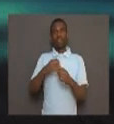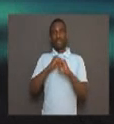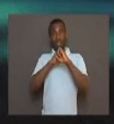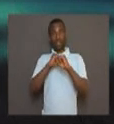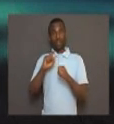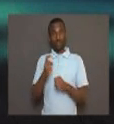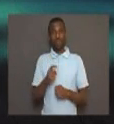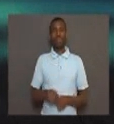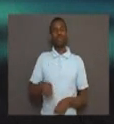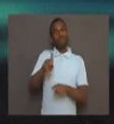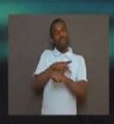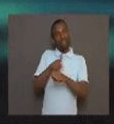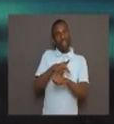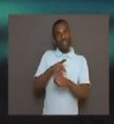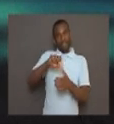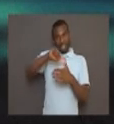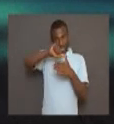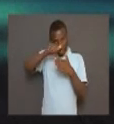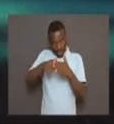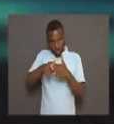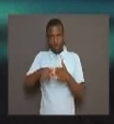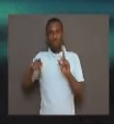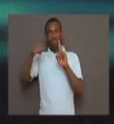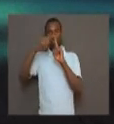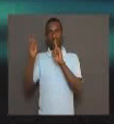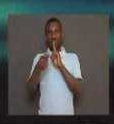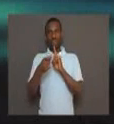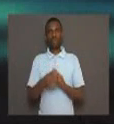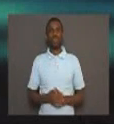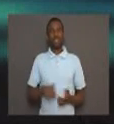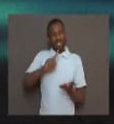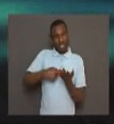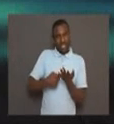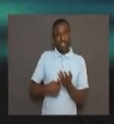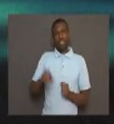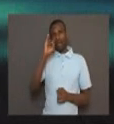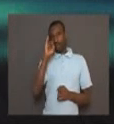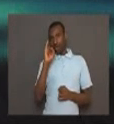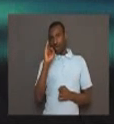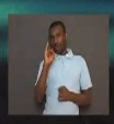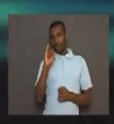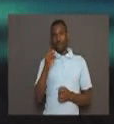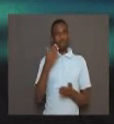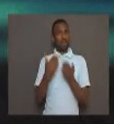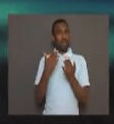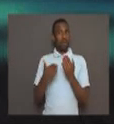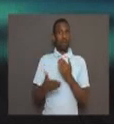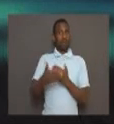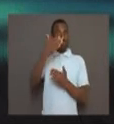resistance, the phase angle is positive, so current lags